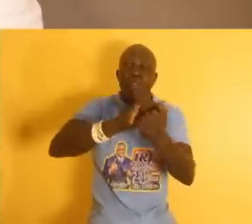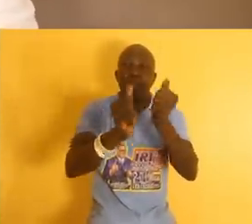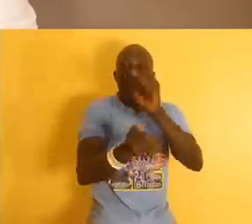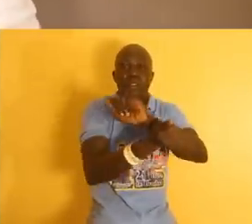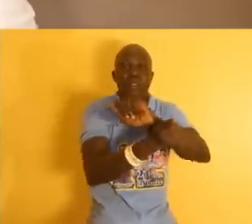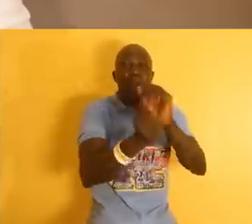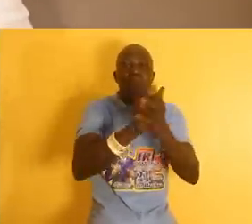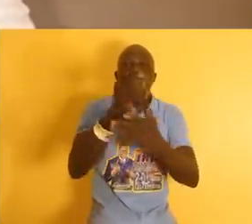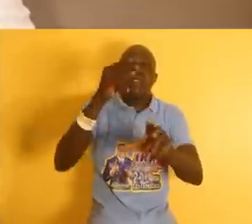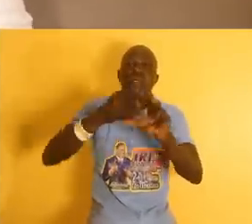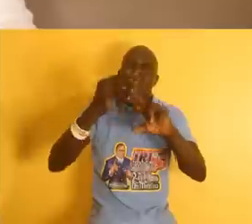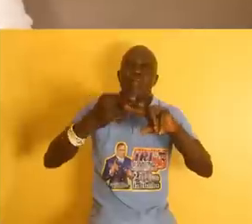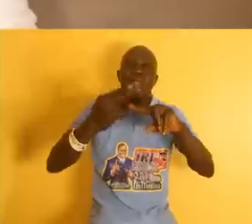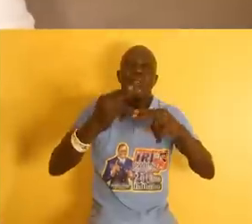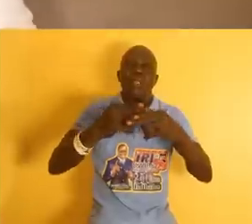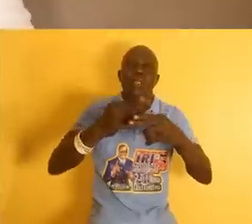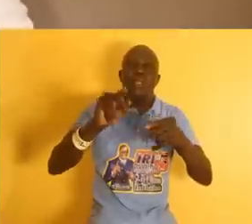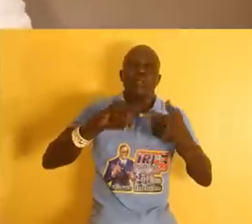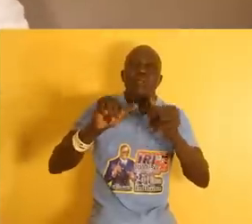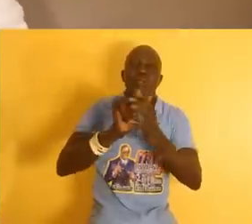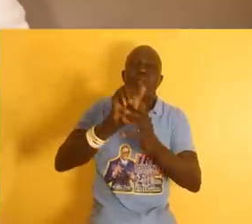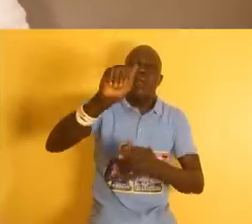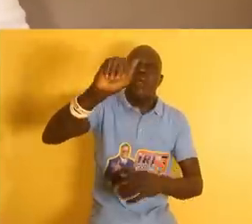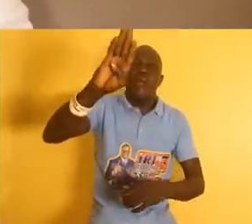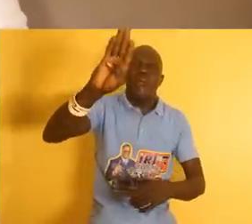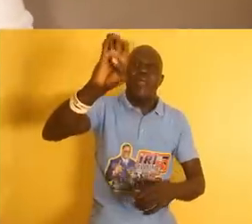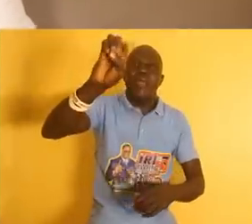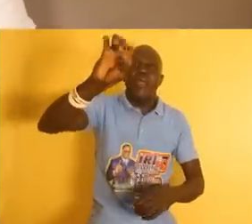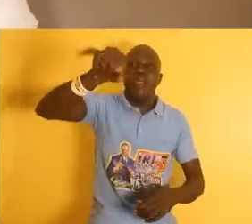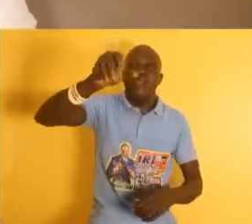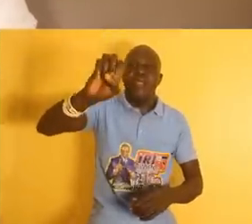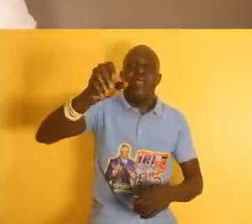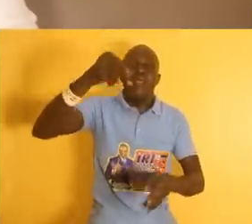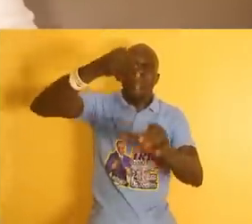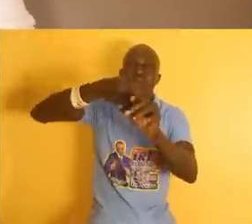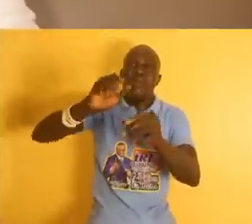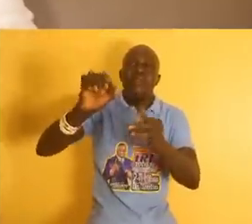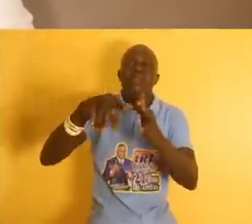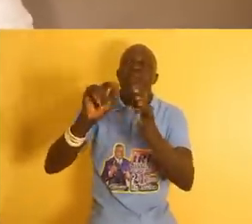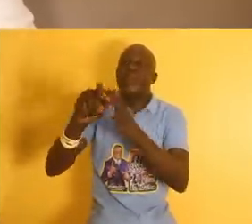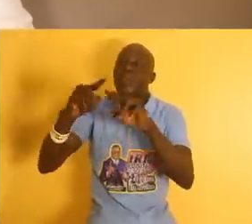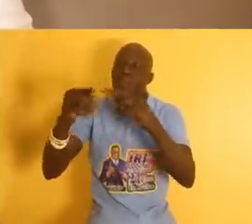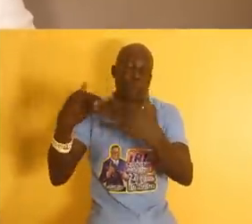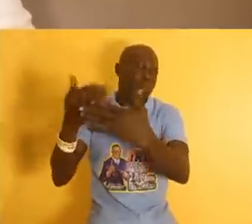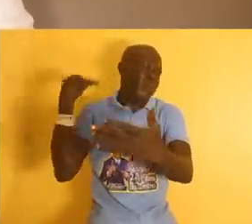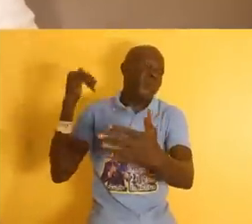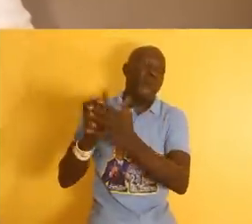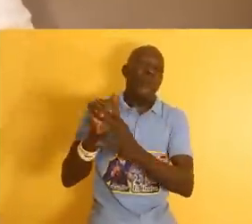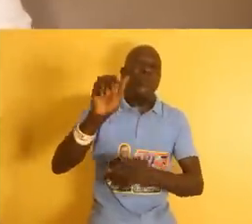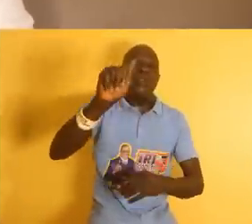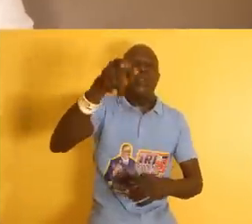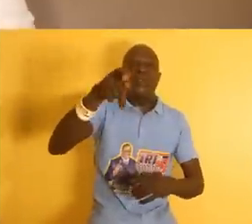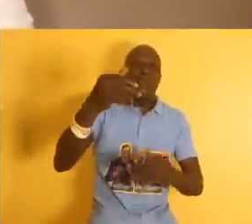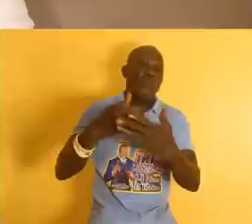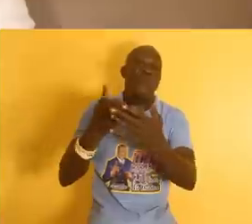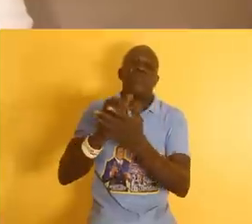See Abeje. They've changed the name to Abeje filling station. What it change? They've changed the name. But AP go get them. I will lock up